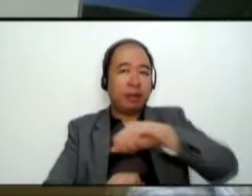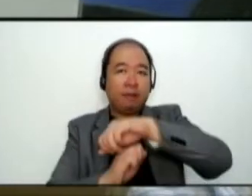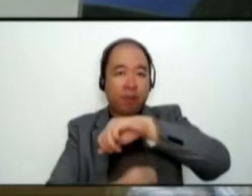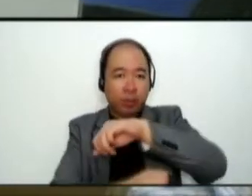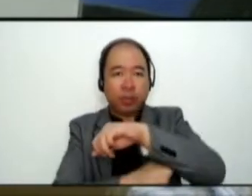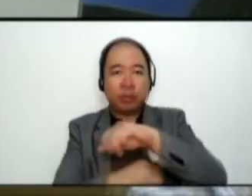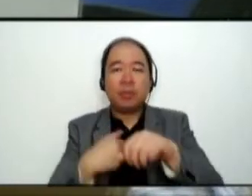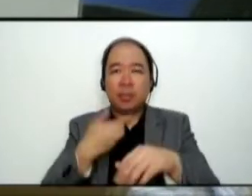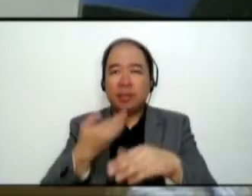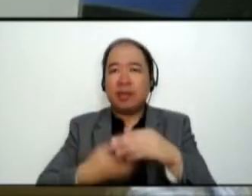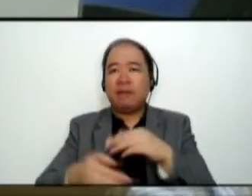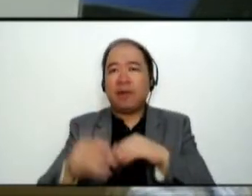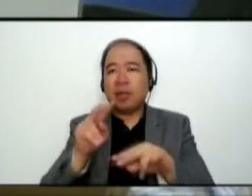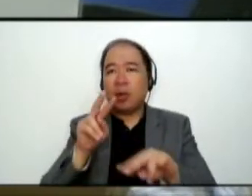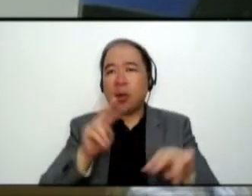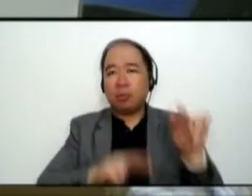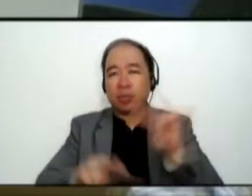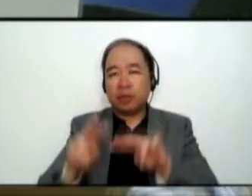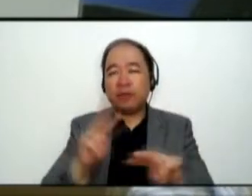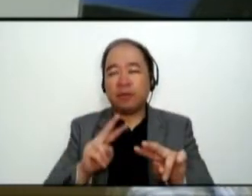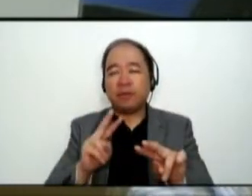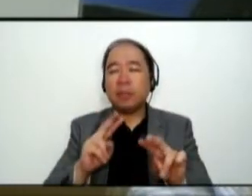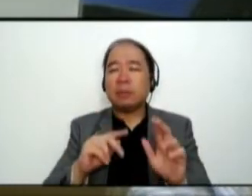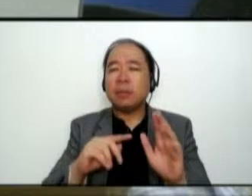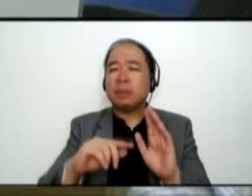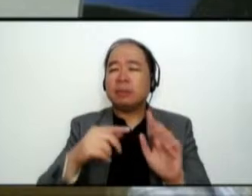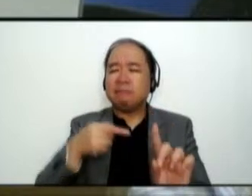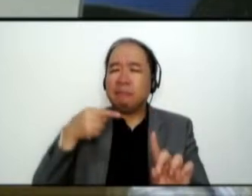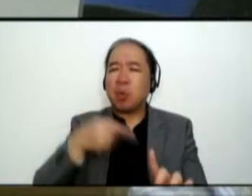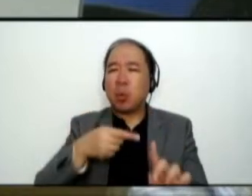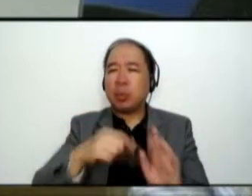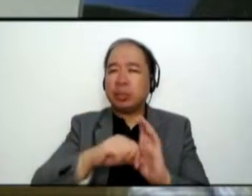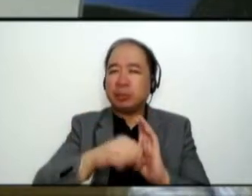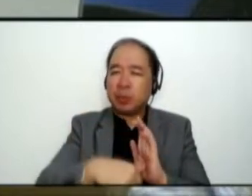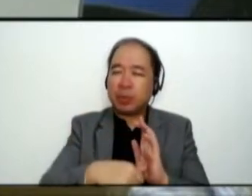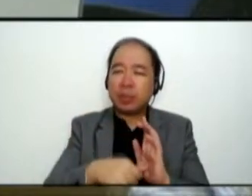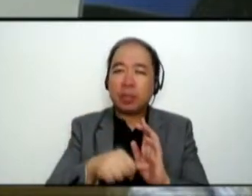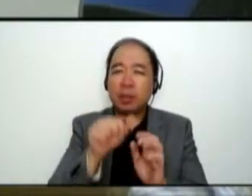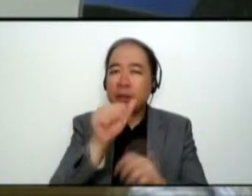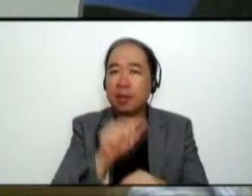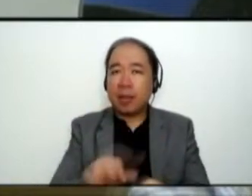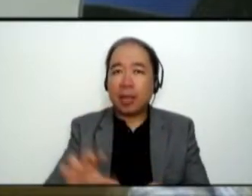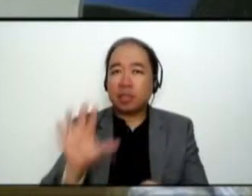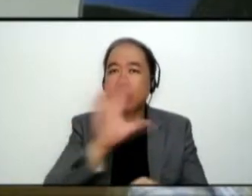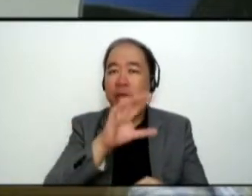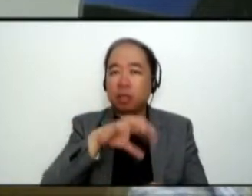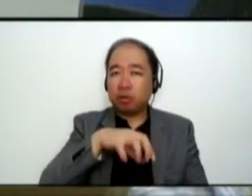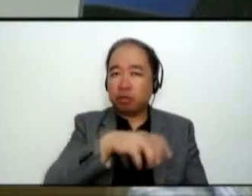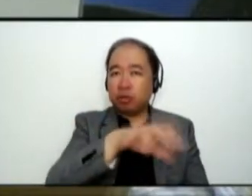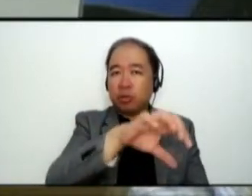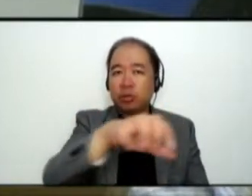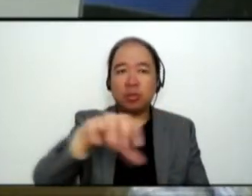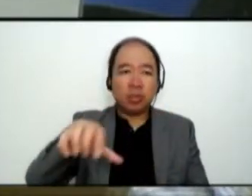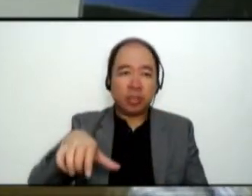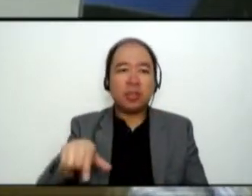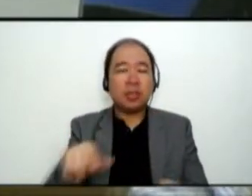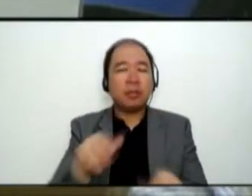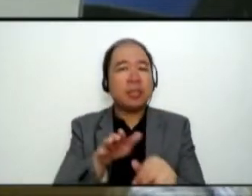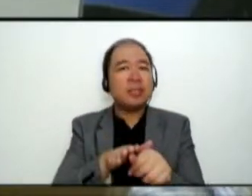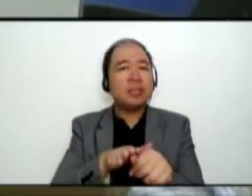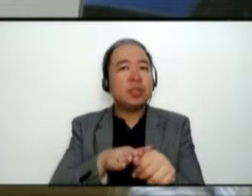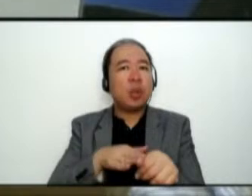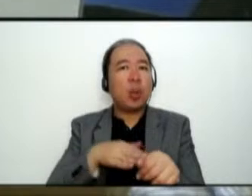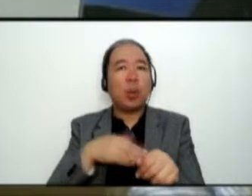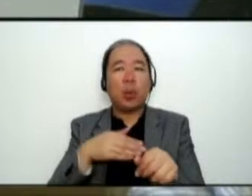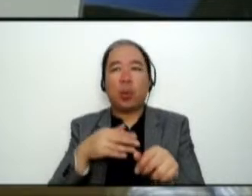observer, wish to point out that Asian countries are now identified with slower population